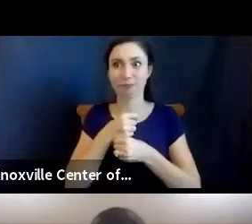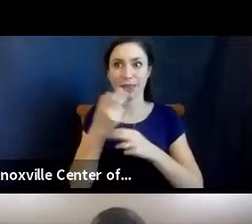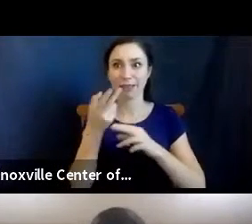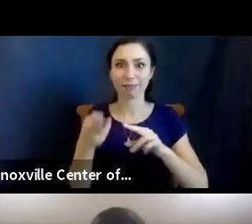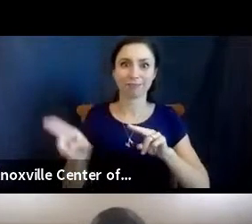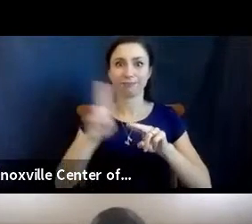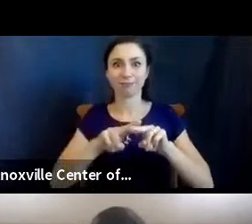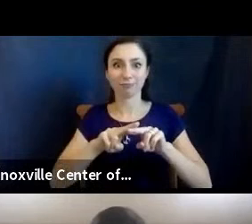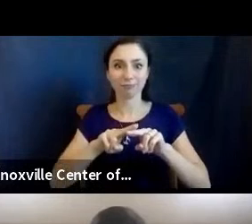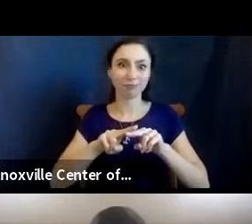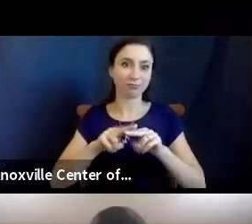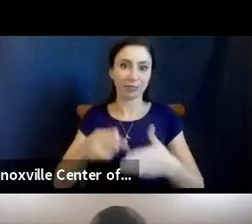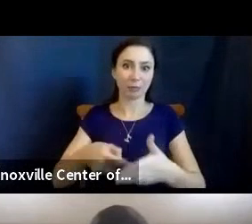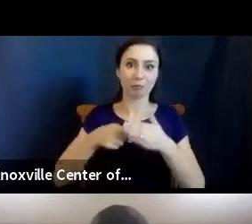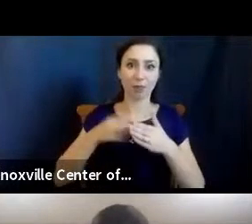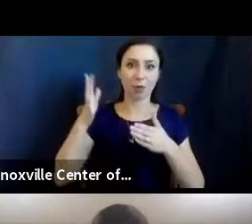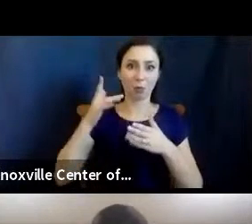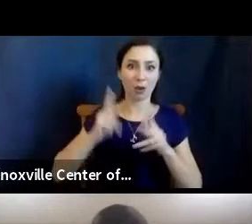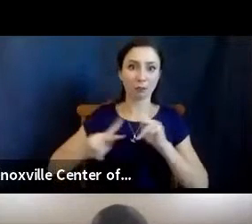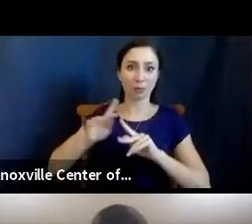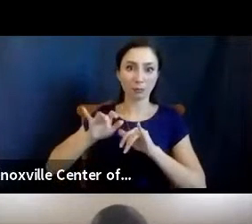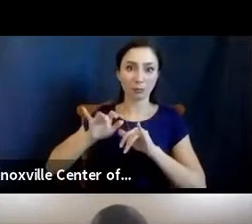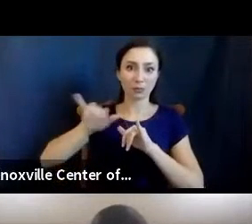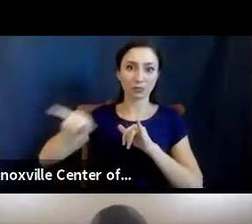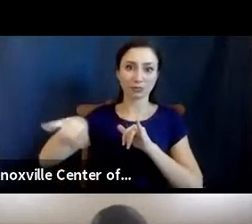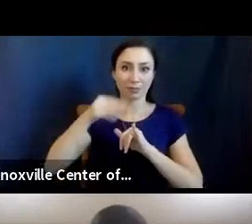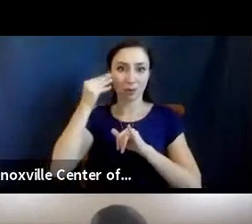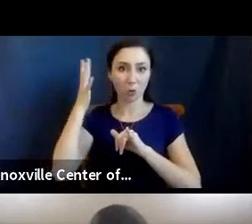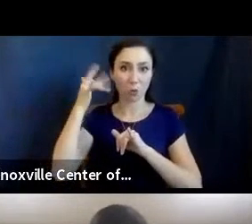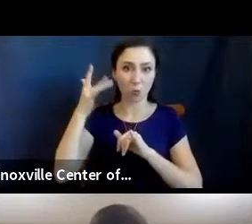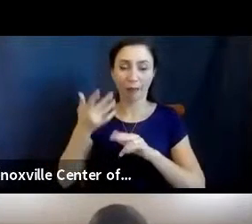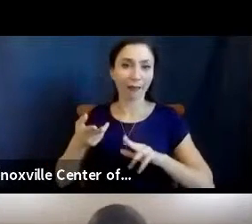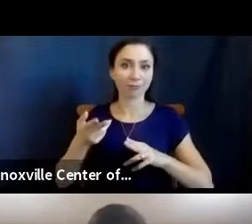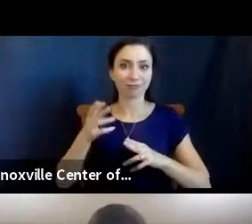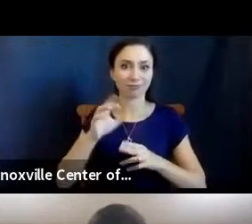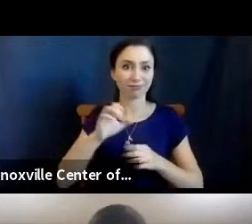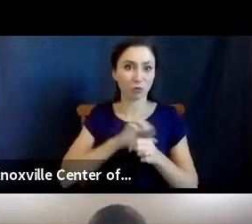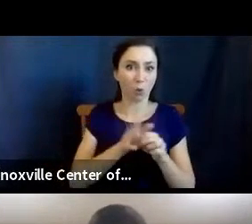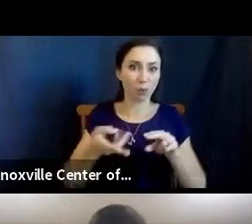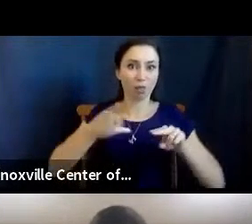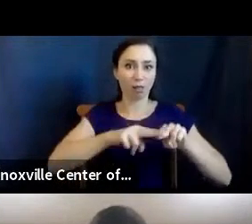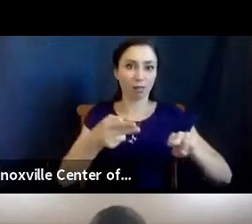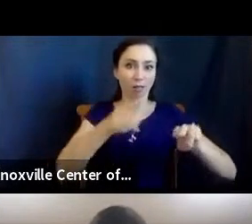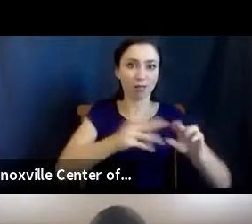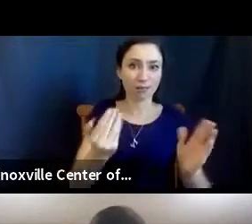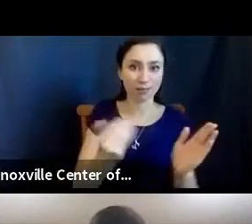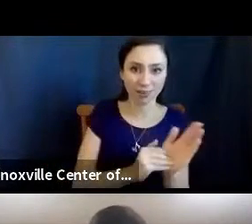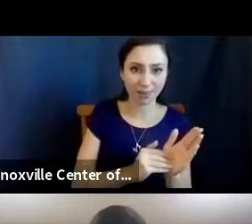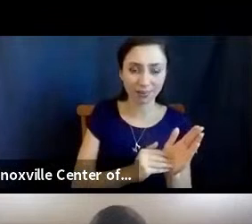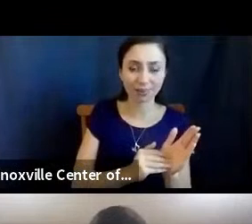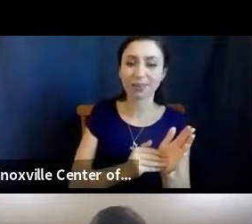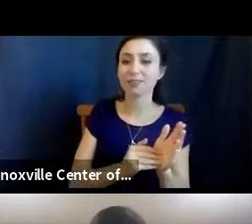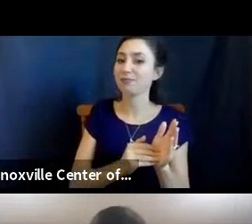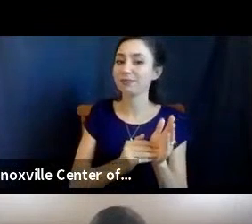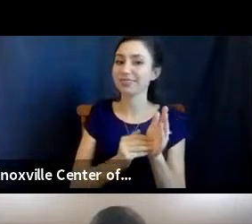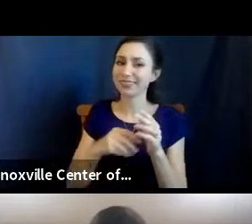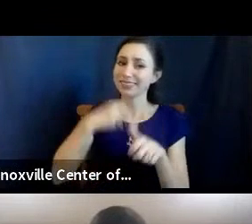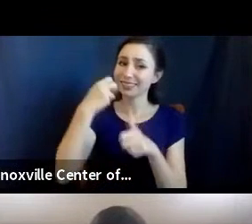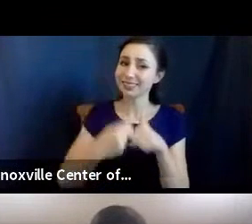because X% of your customers are staying home again because case counts are increasing. And pandemic dynamics are hard to